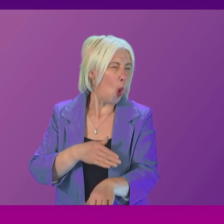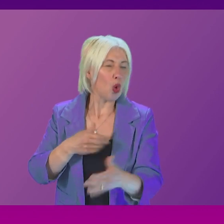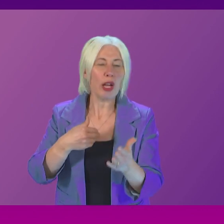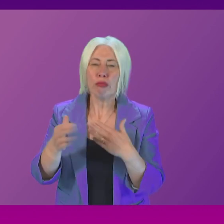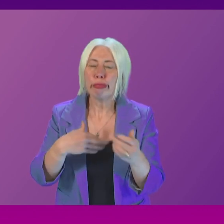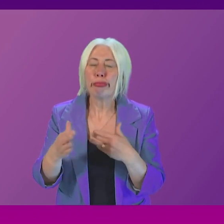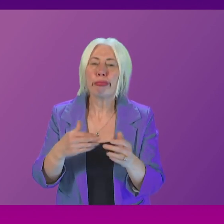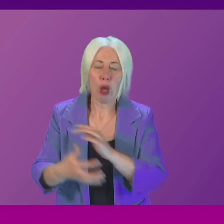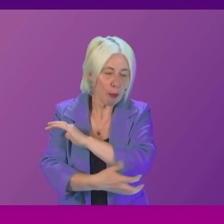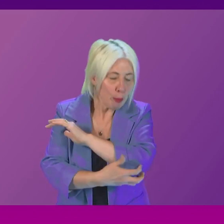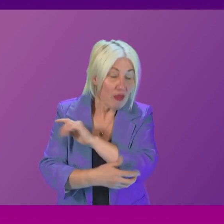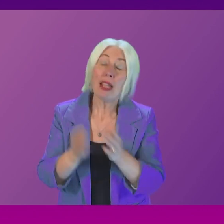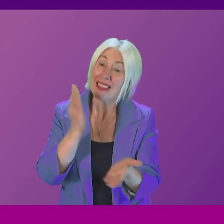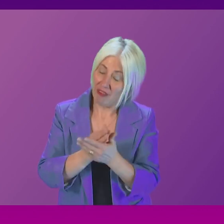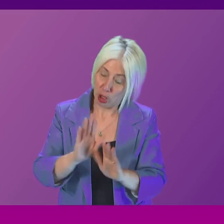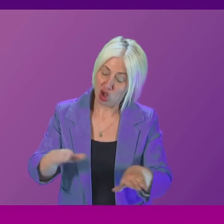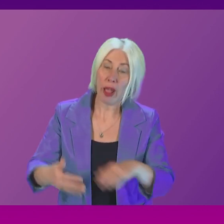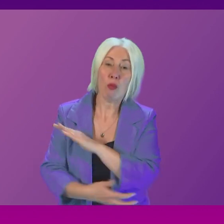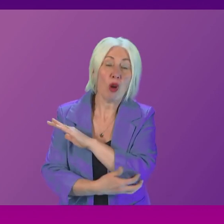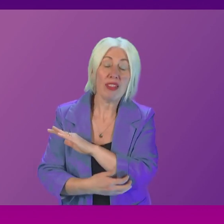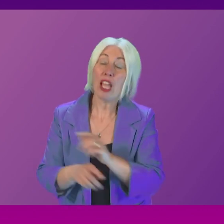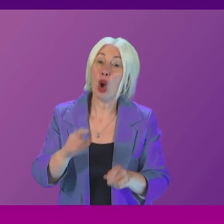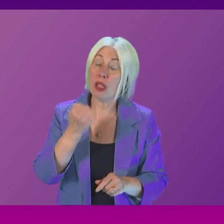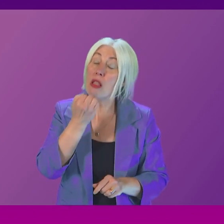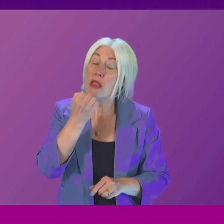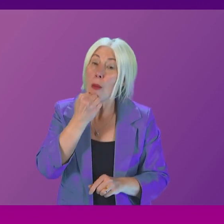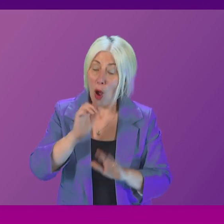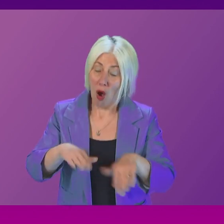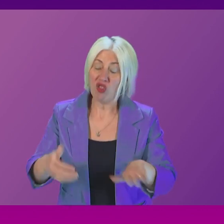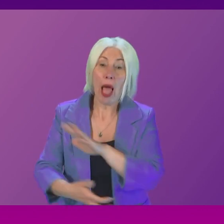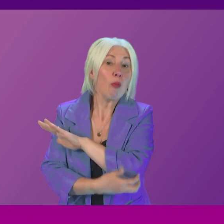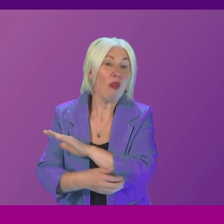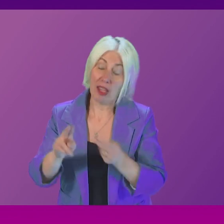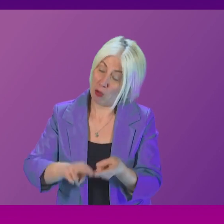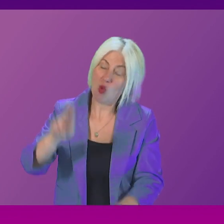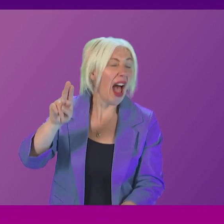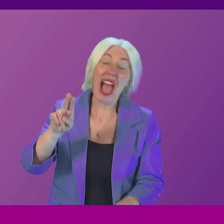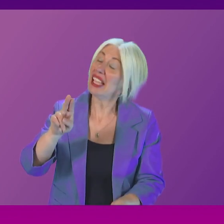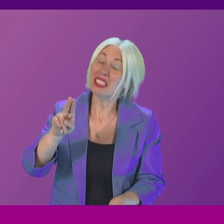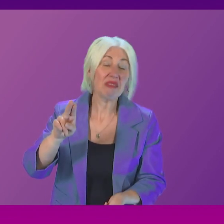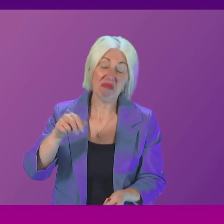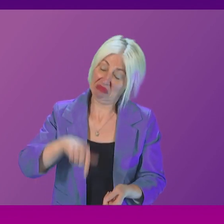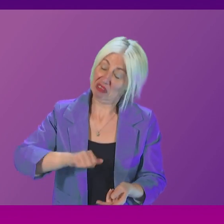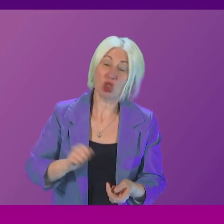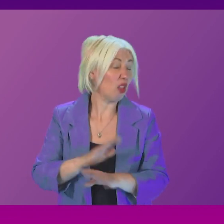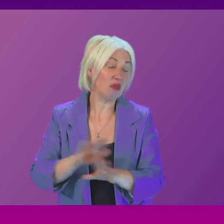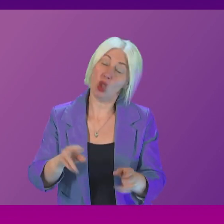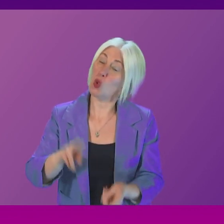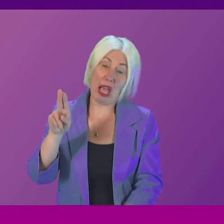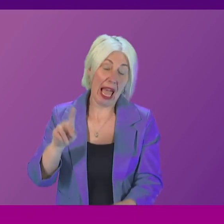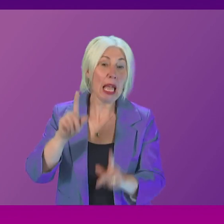and child poverty in particular, because the rates of child poverty are still far too high in our country. But I want to